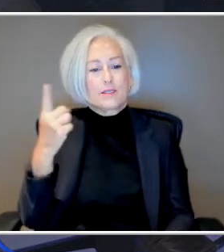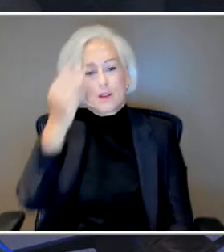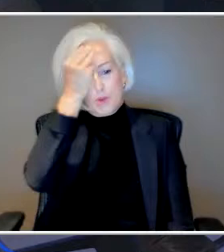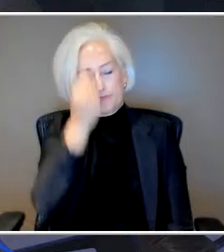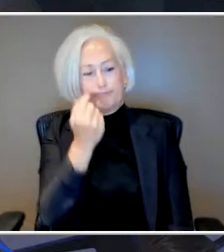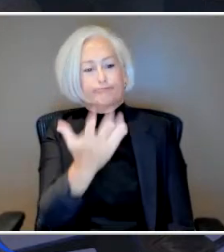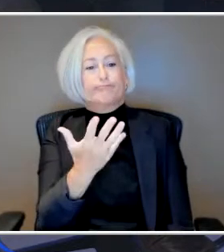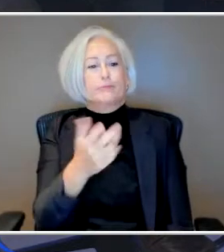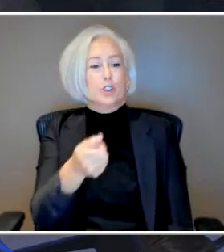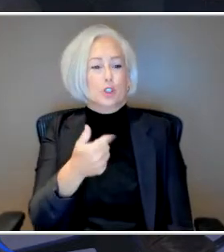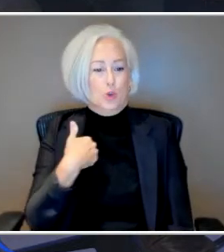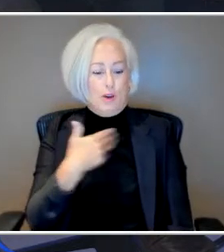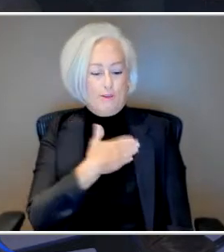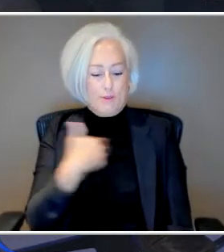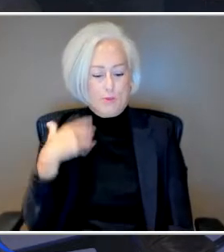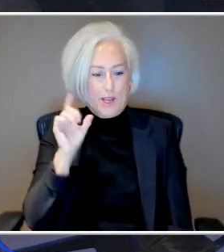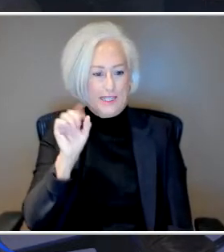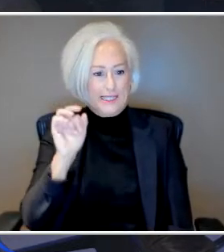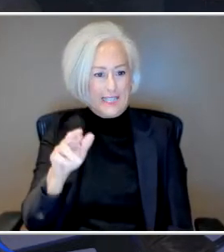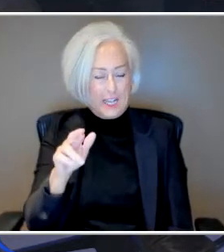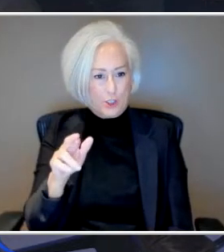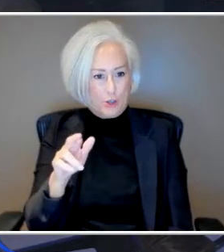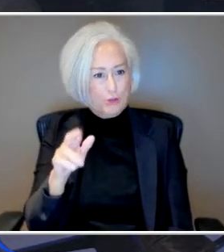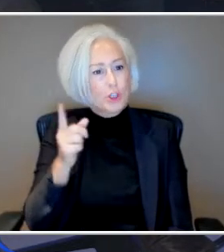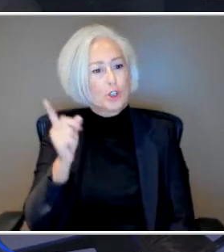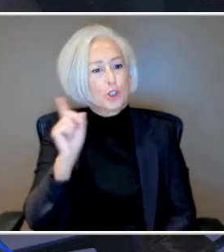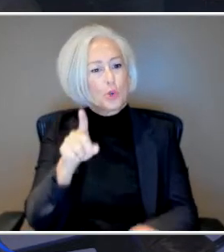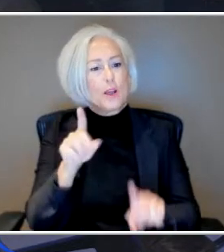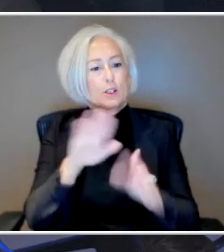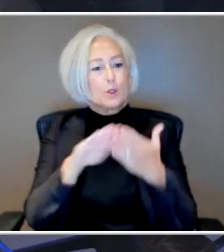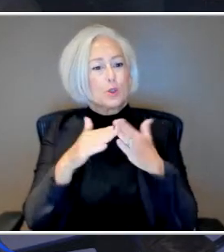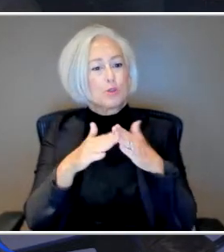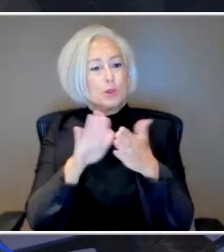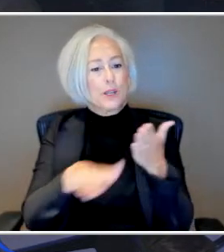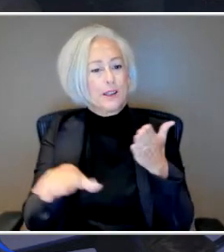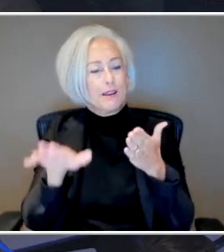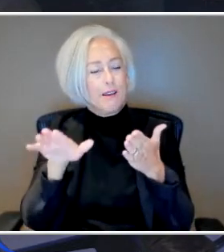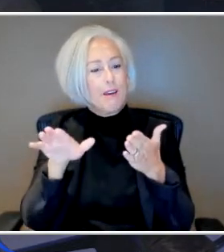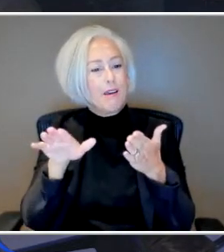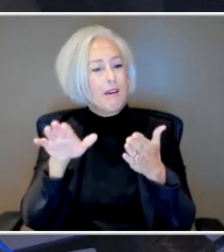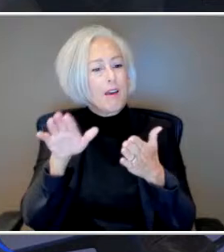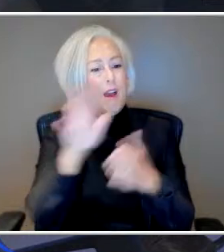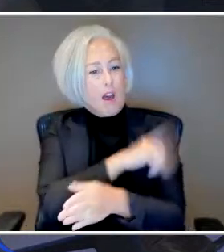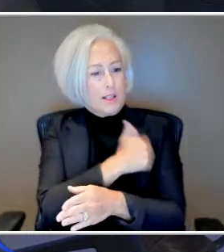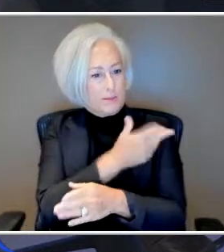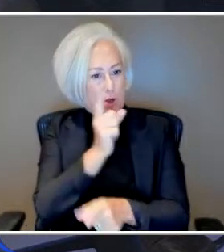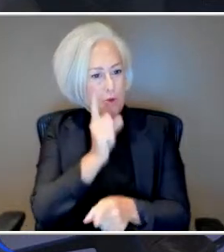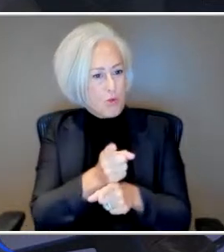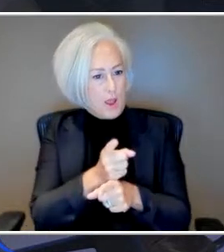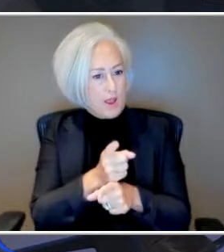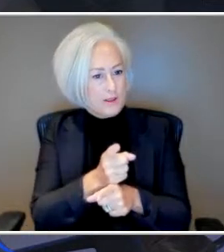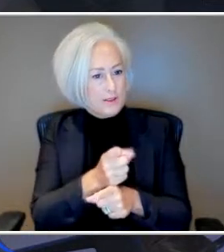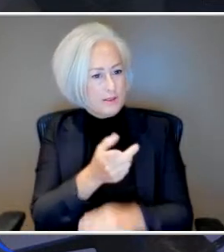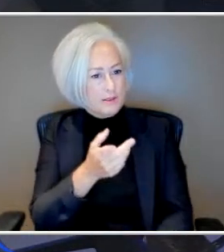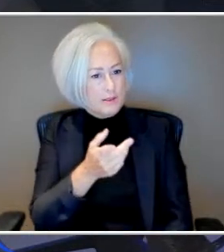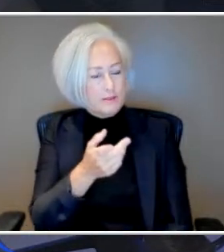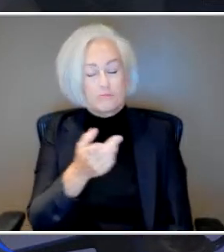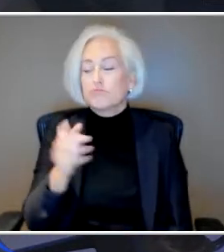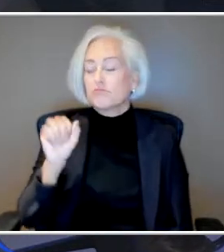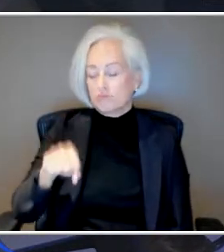You were at your community hospital. That's where you had initially started for some of those immediate questions, right? I was in Columbia, Missouri,